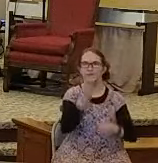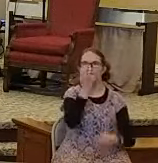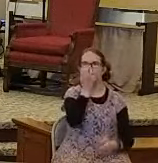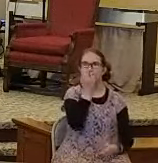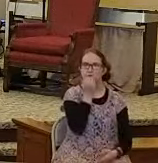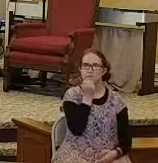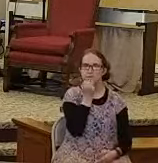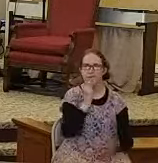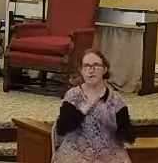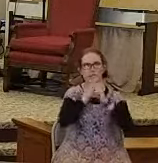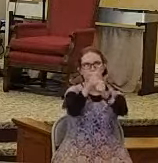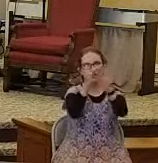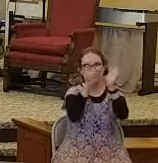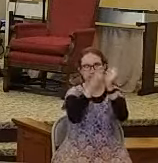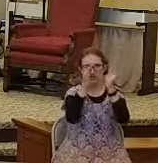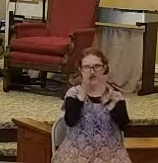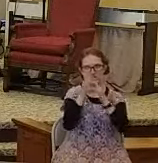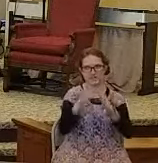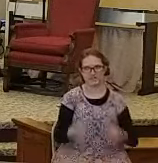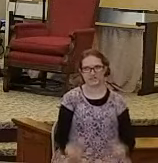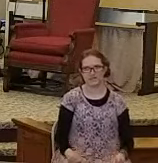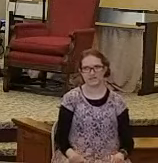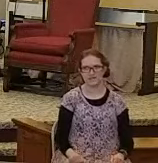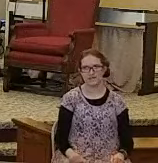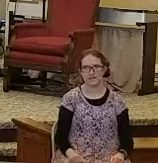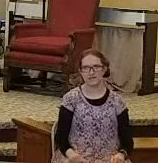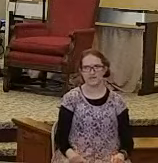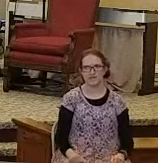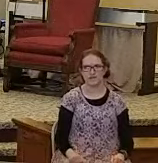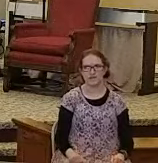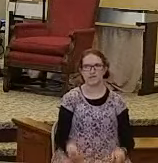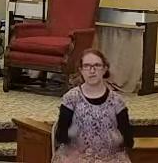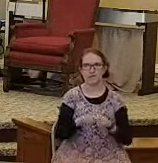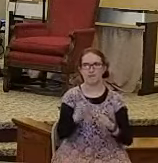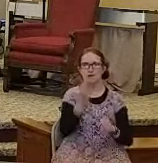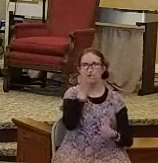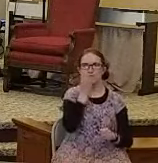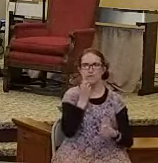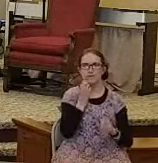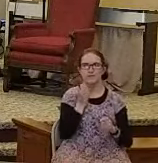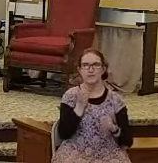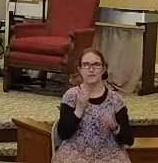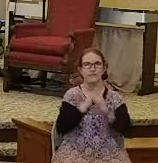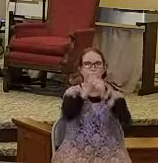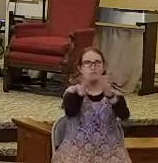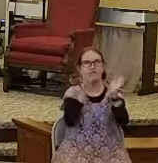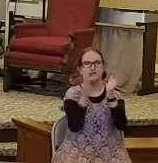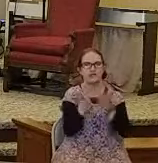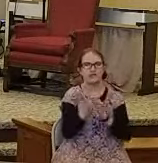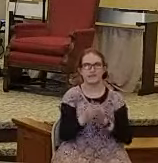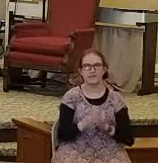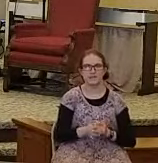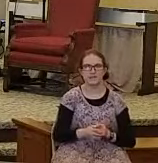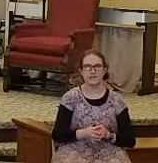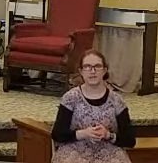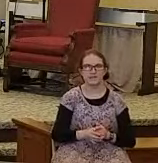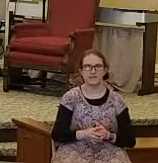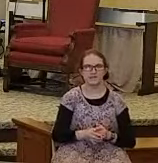Sweet to Trust in Jesus." Goes like this, "'Tis so sweet to trust in